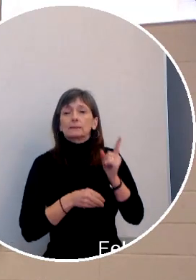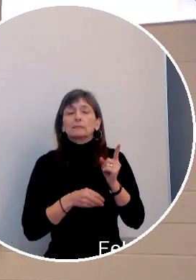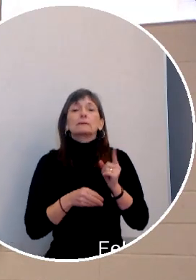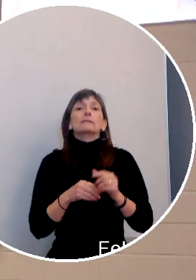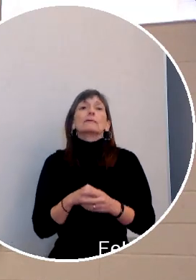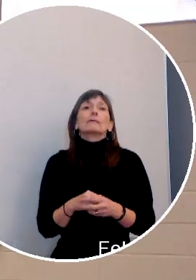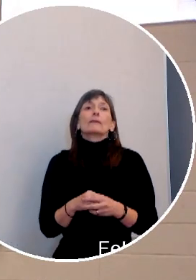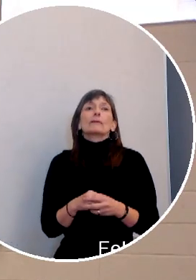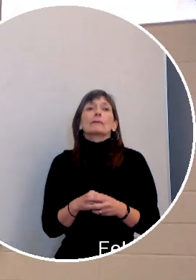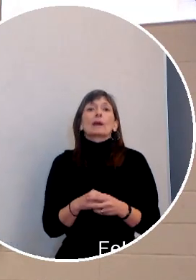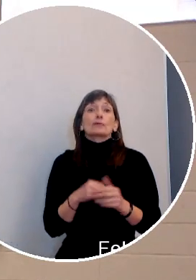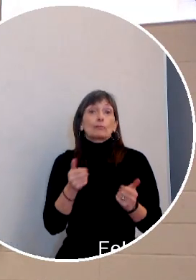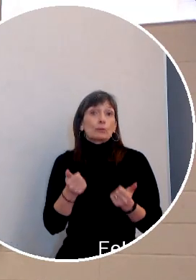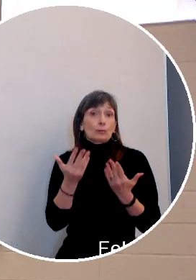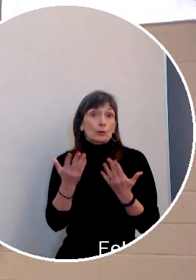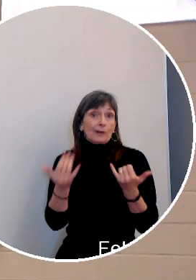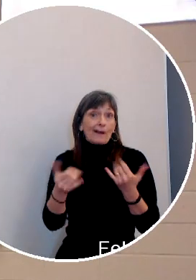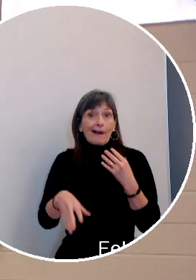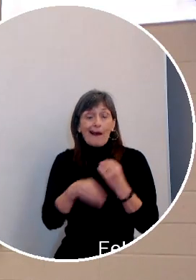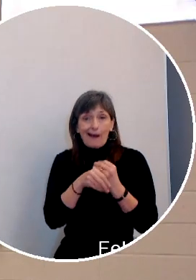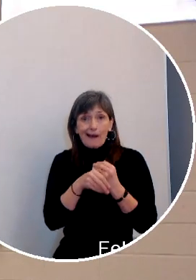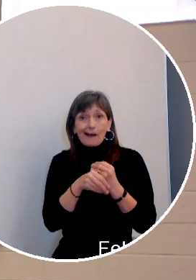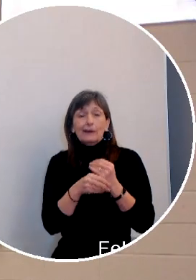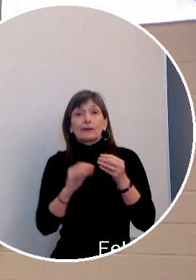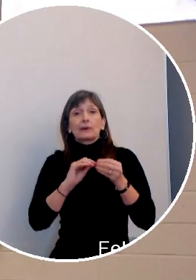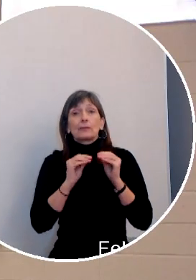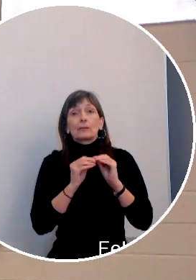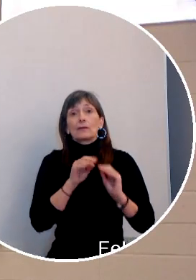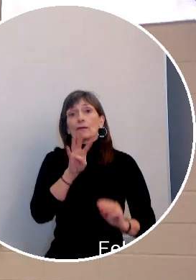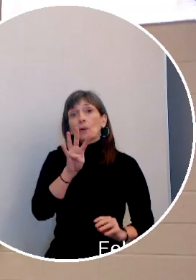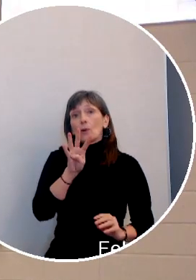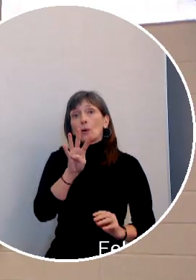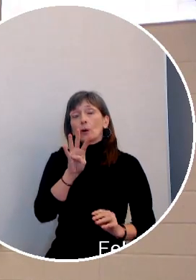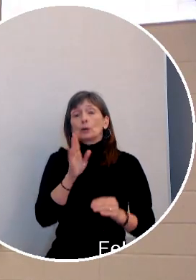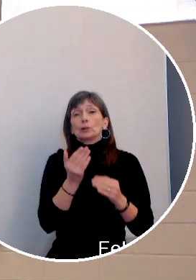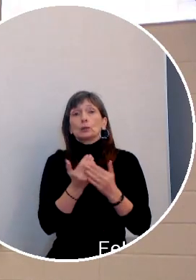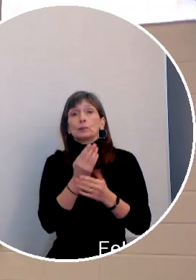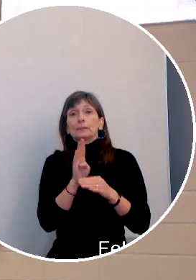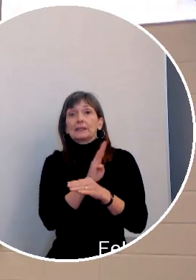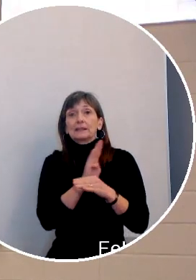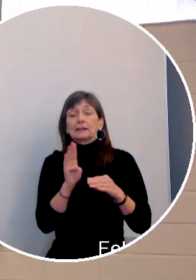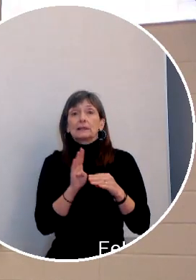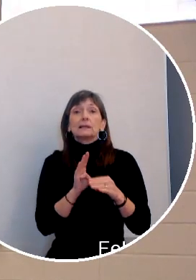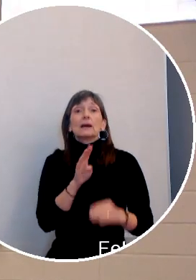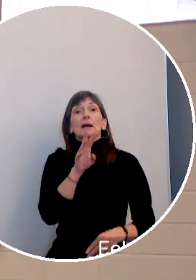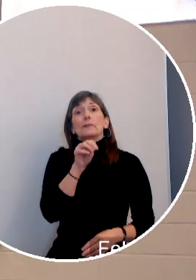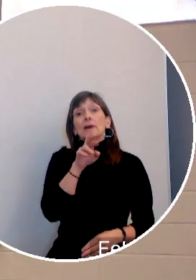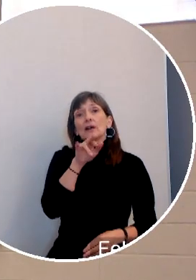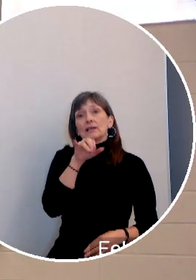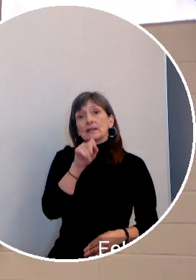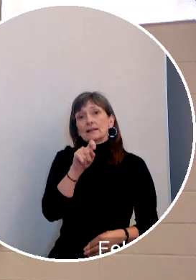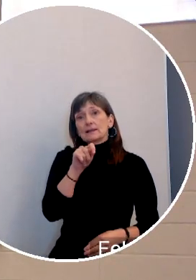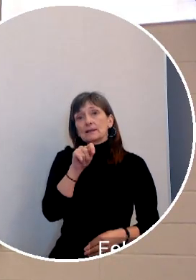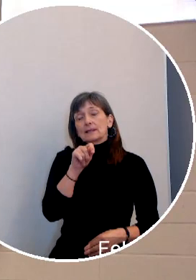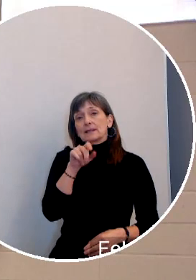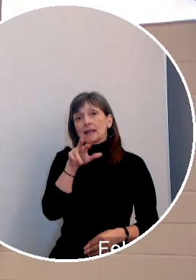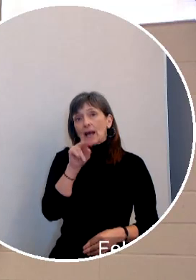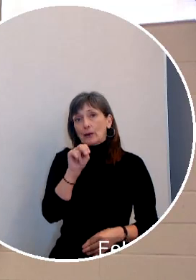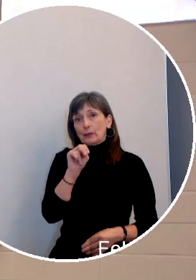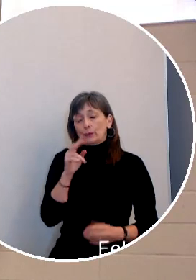agenda, I propose that we add an item under 4, business arising. It's Marystown review, notice of